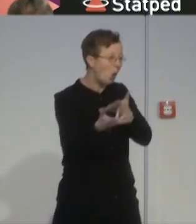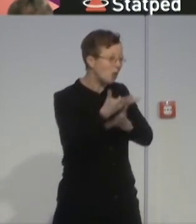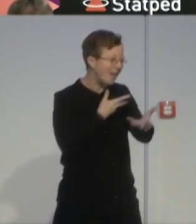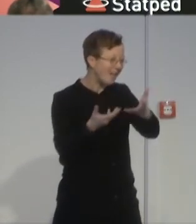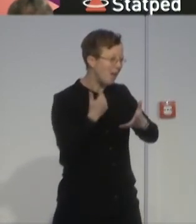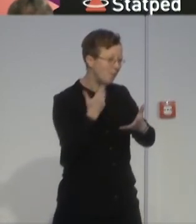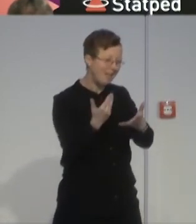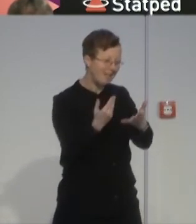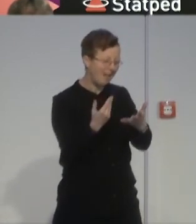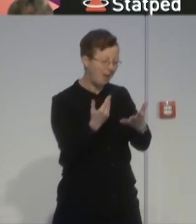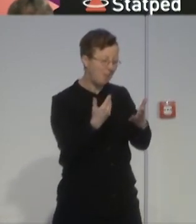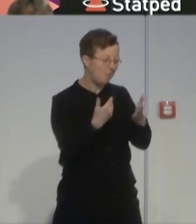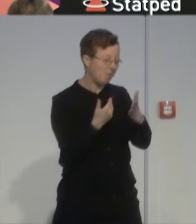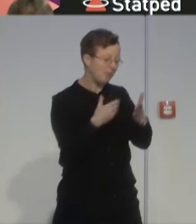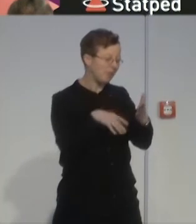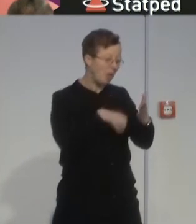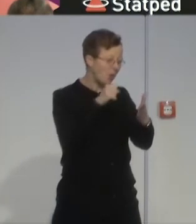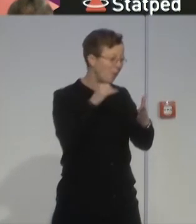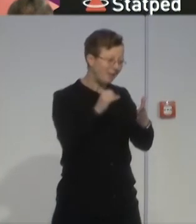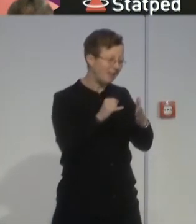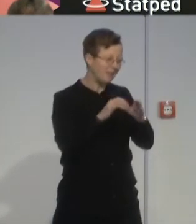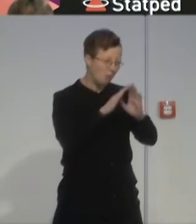treated by the model cognitive relations.